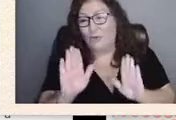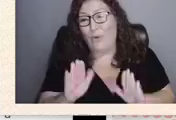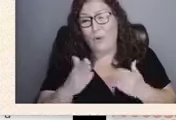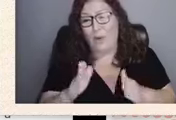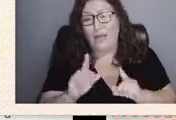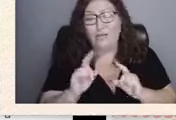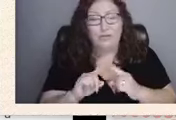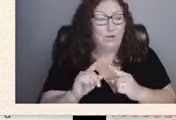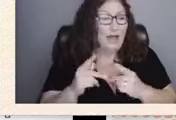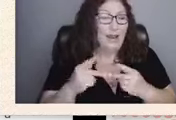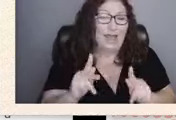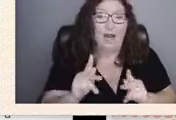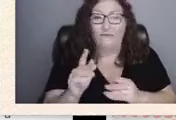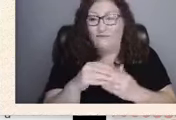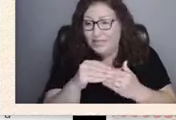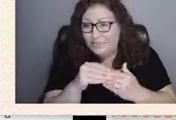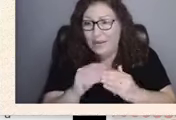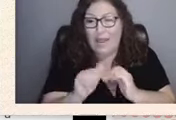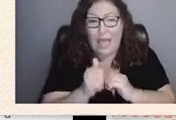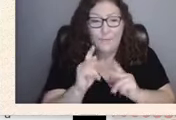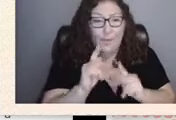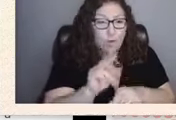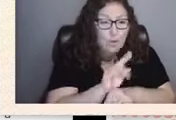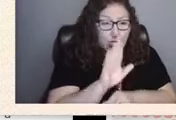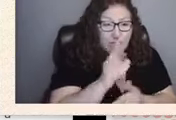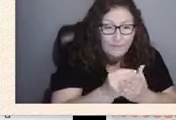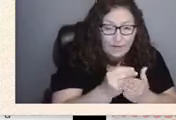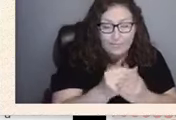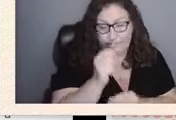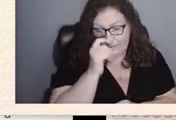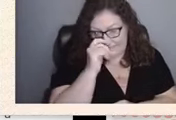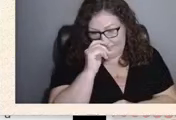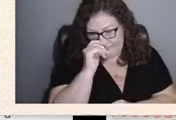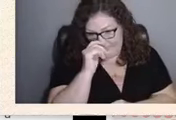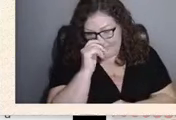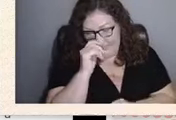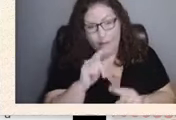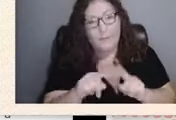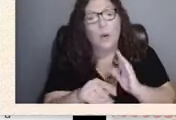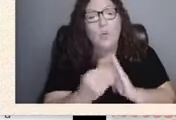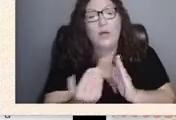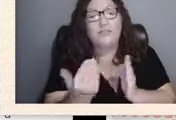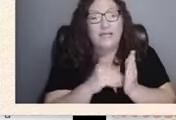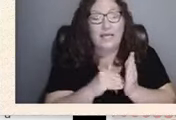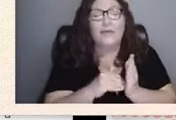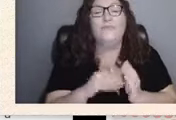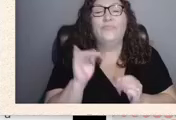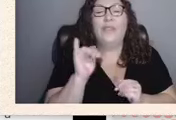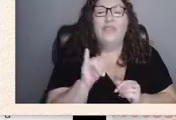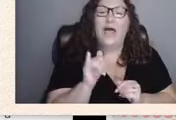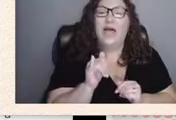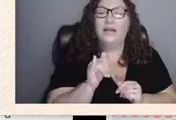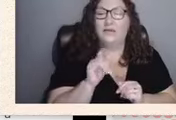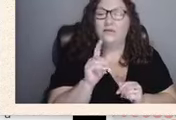those people use their special needs trust. But once again, special needs trusts are a little more,